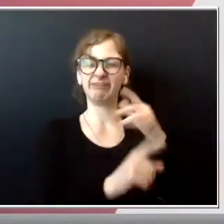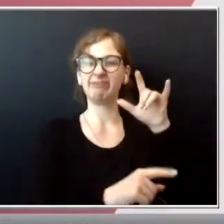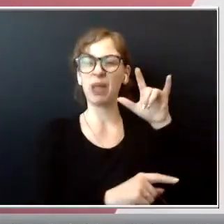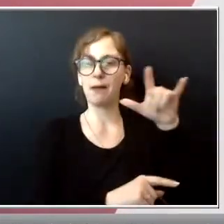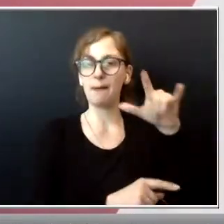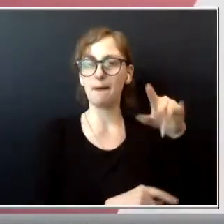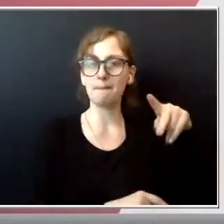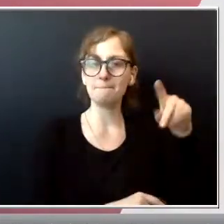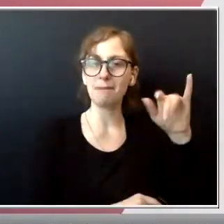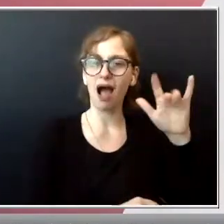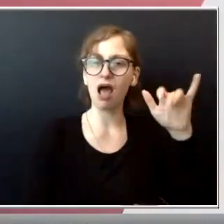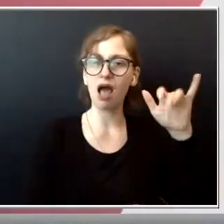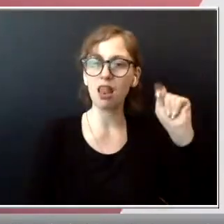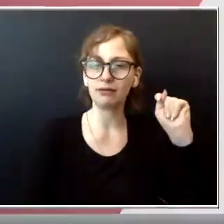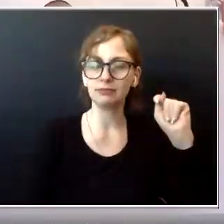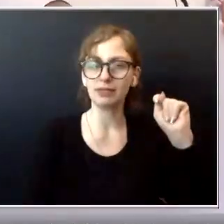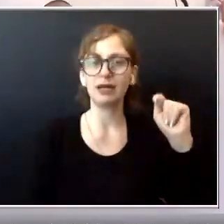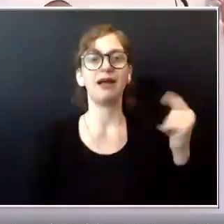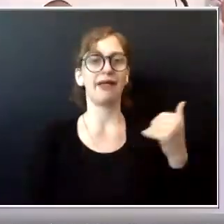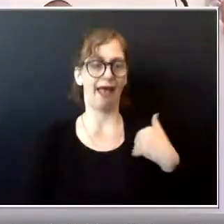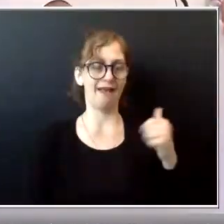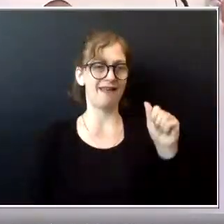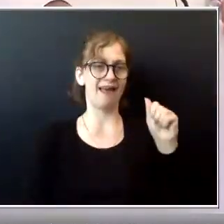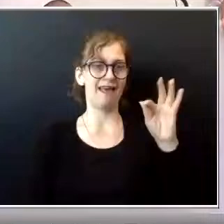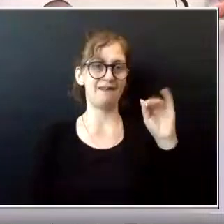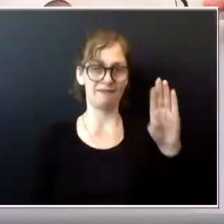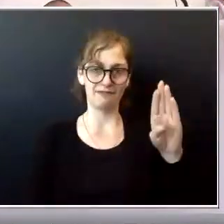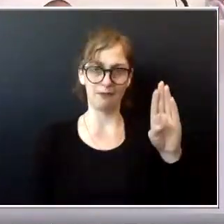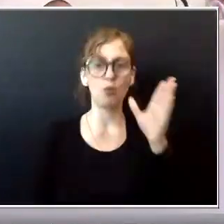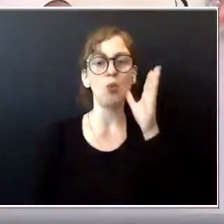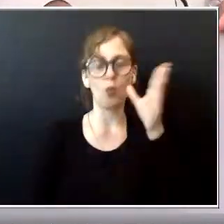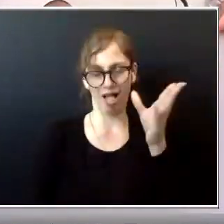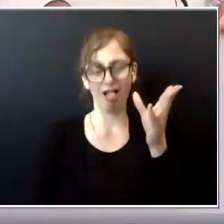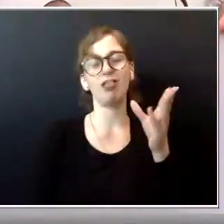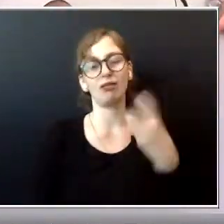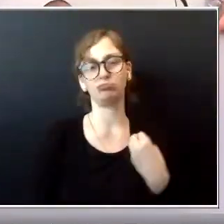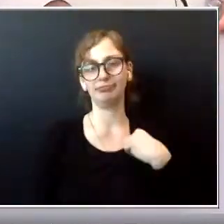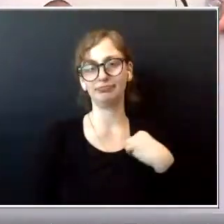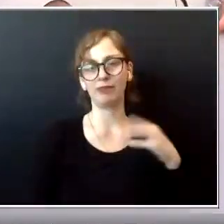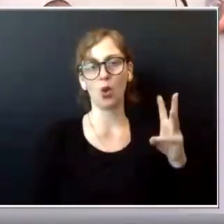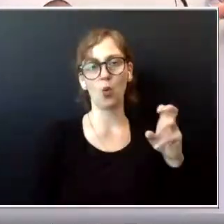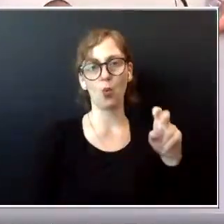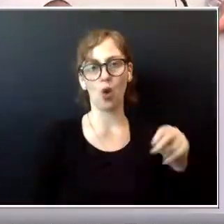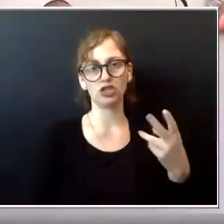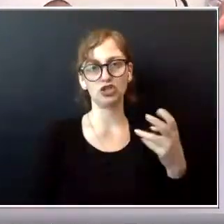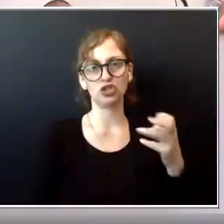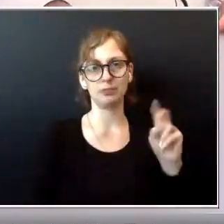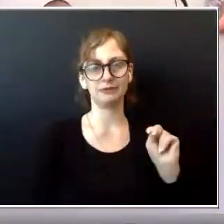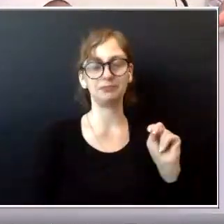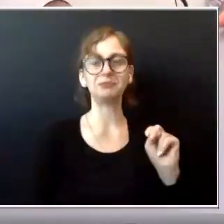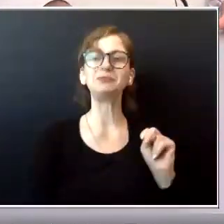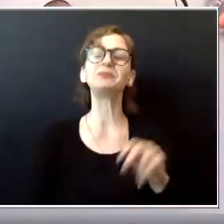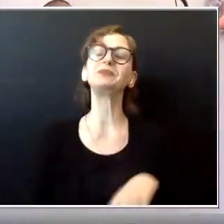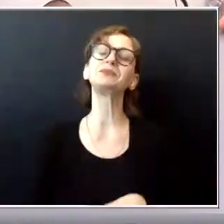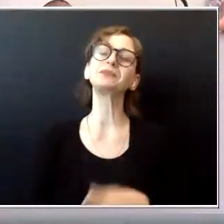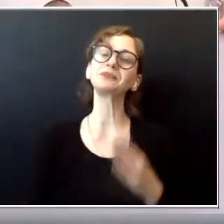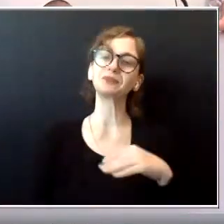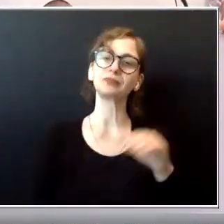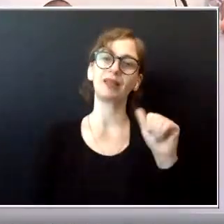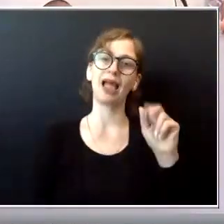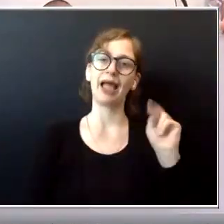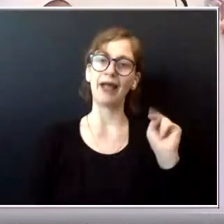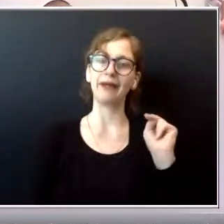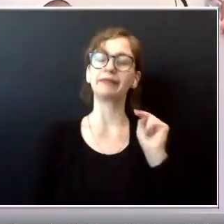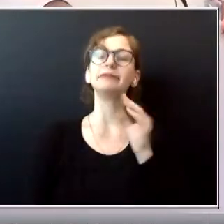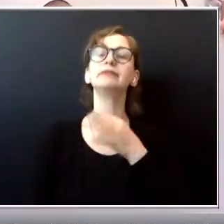a Watchman procedure. Anne wants to know, this is an interesting question. Anne writes, does someone have to have AFib to get the